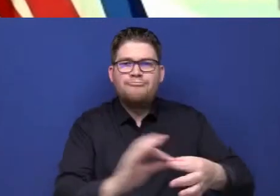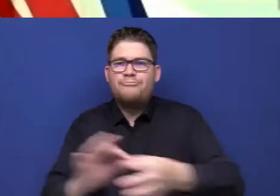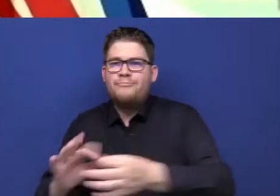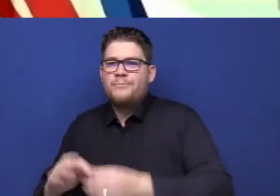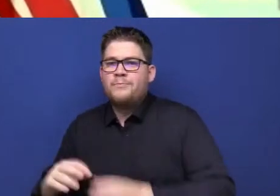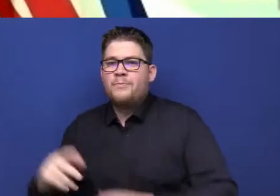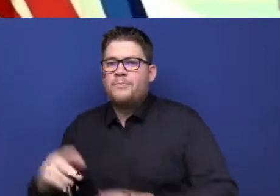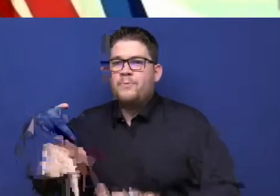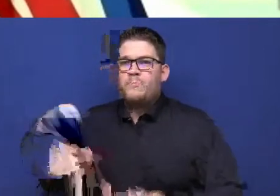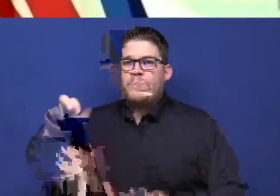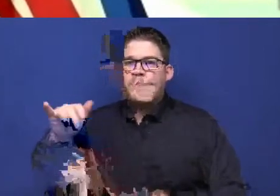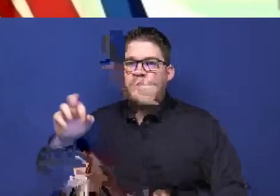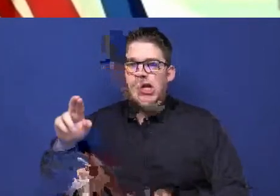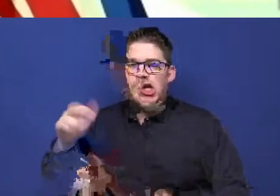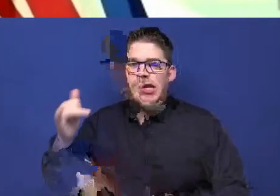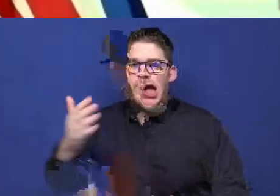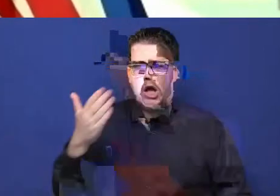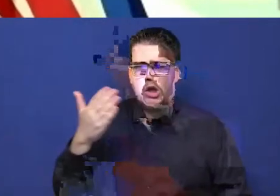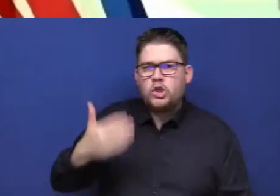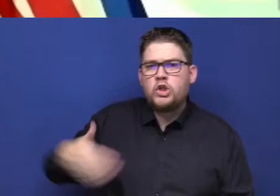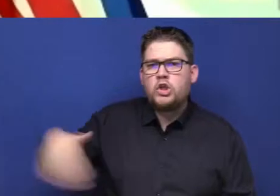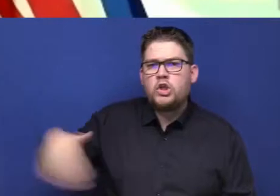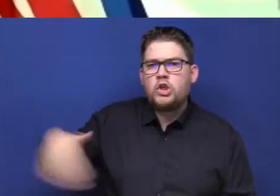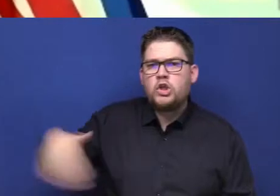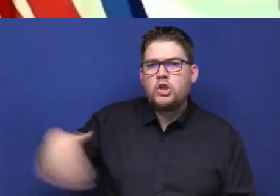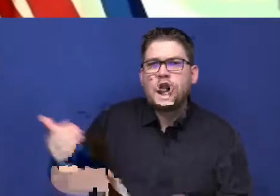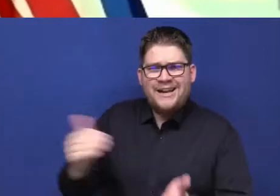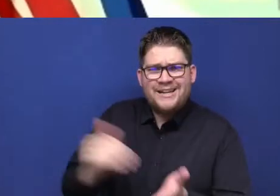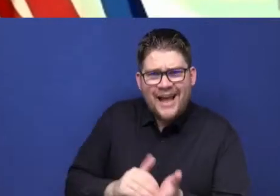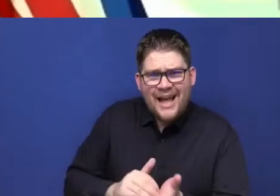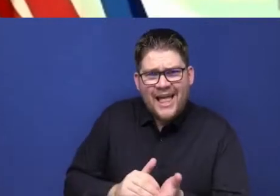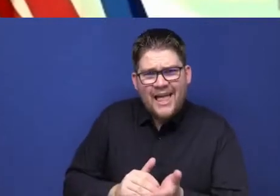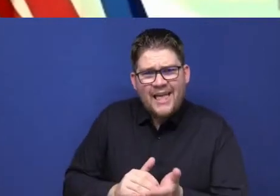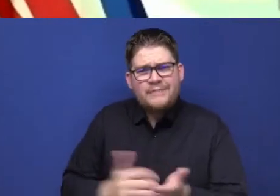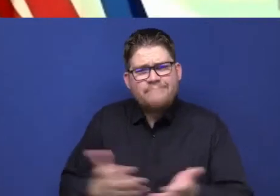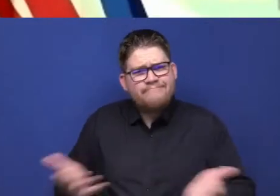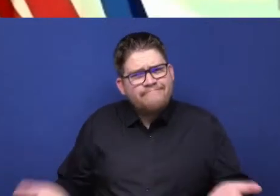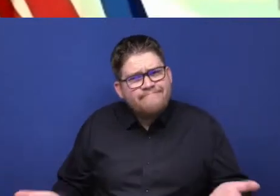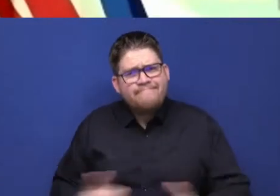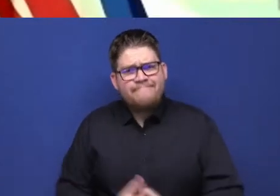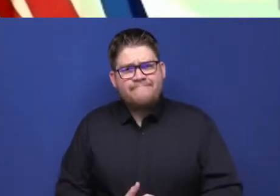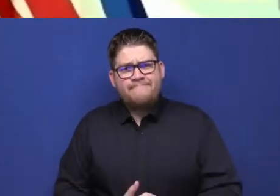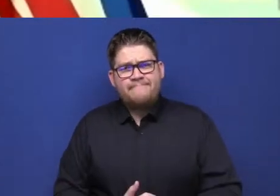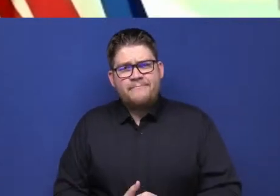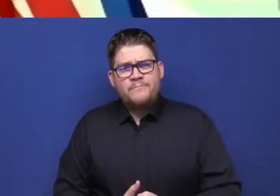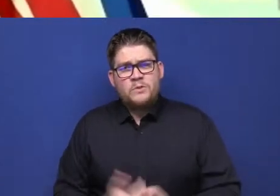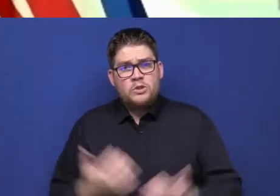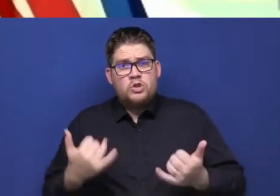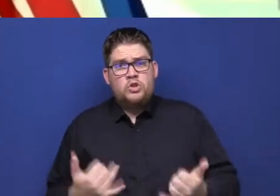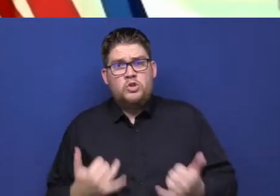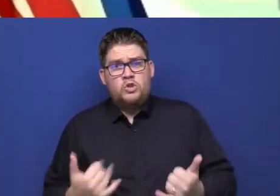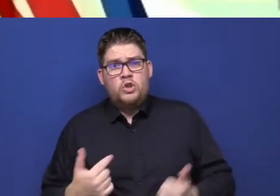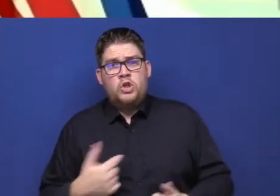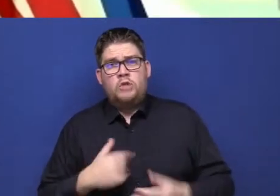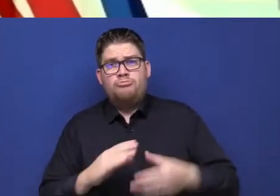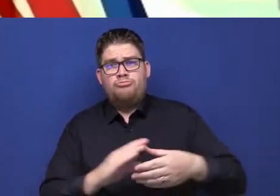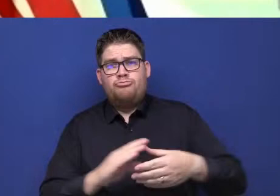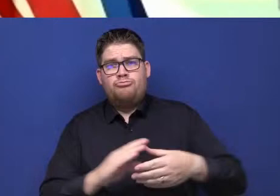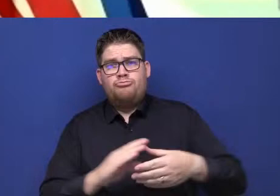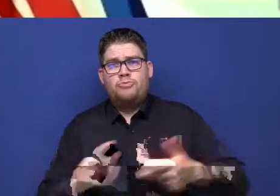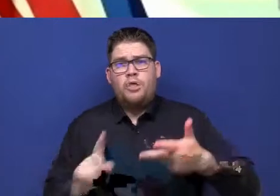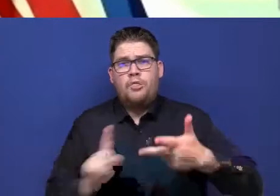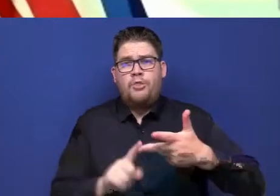they're the ones now asking, you know, where he is, and they want their loss to be acknowledged in